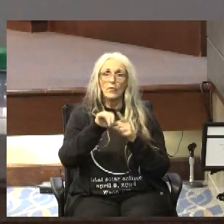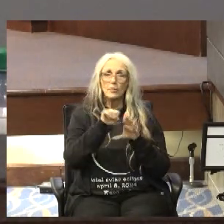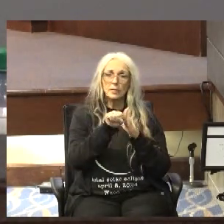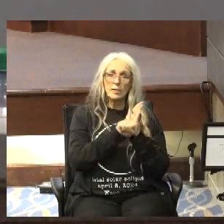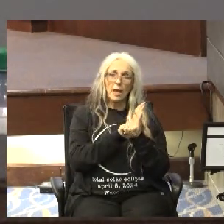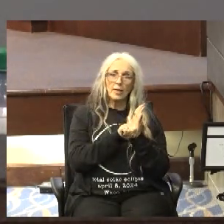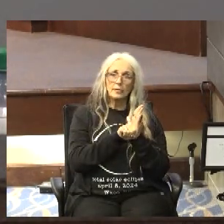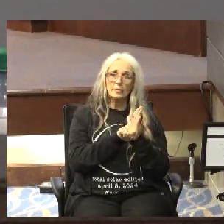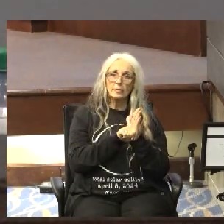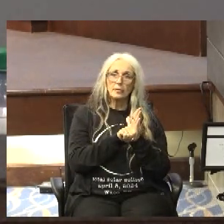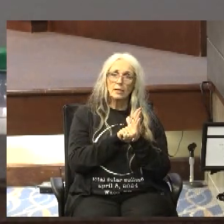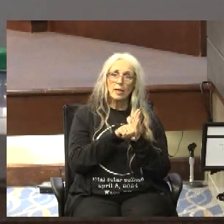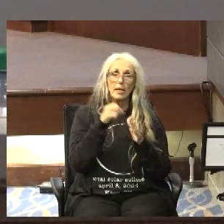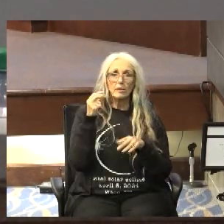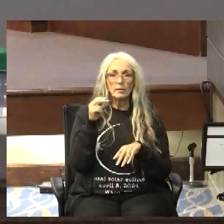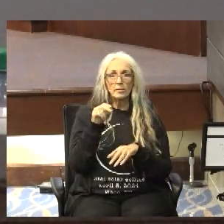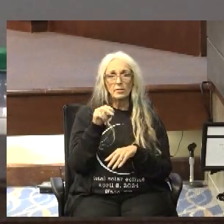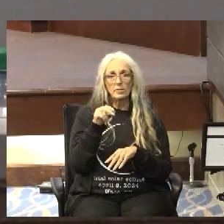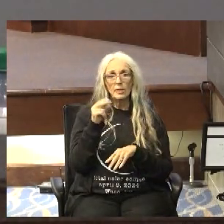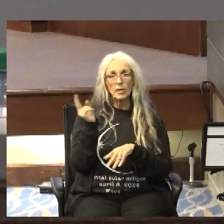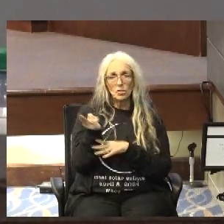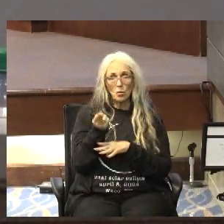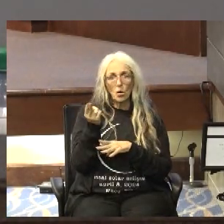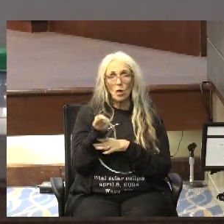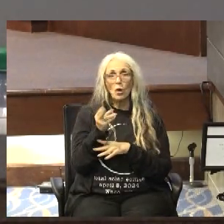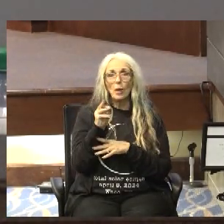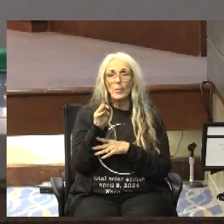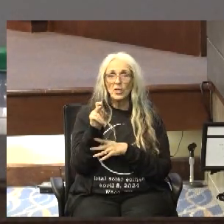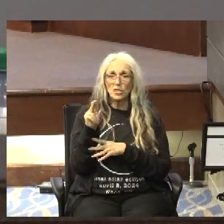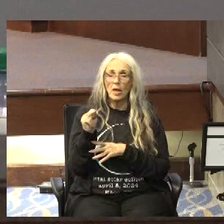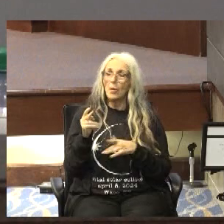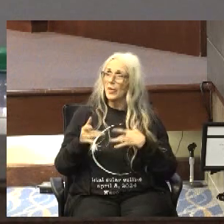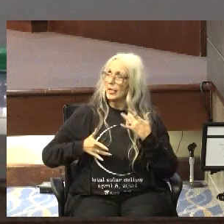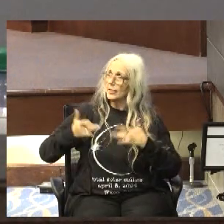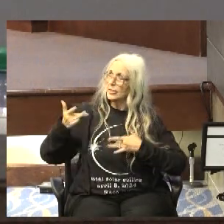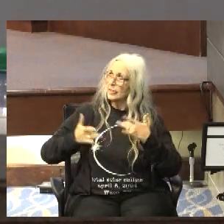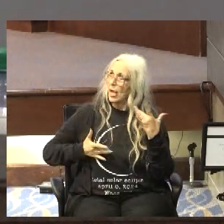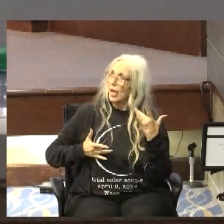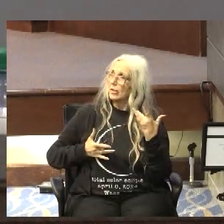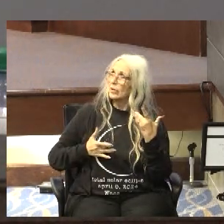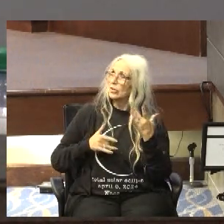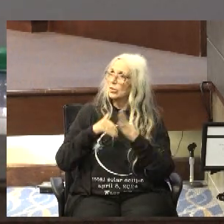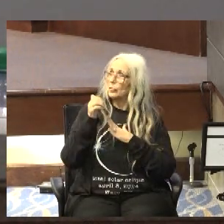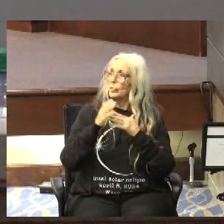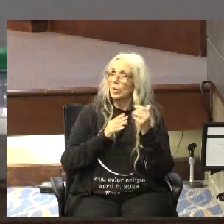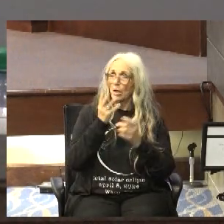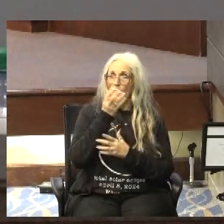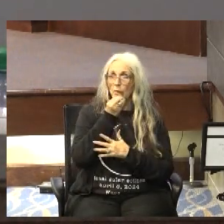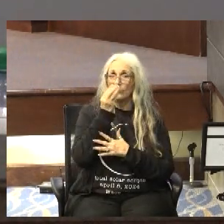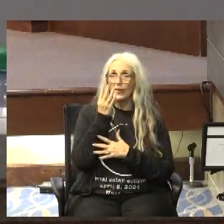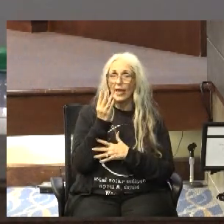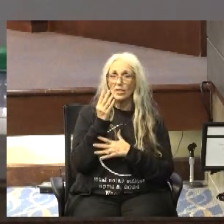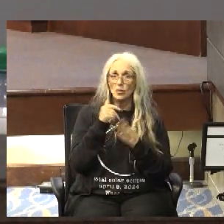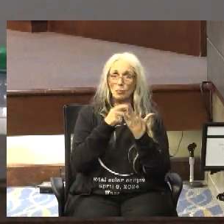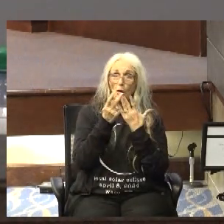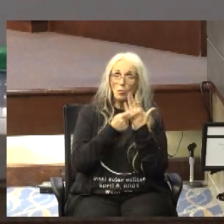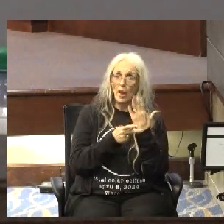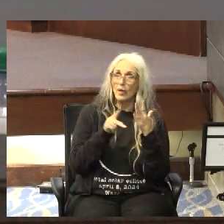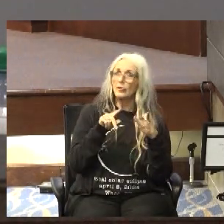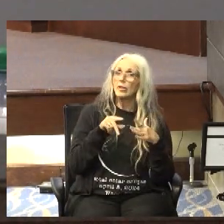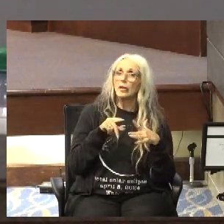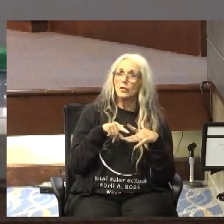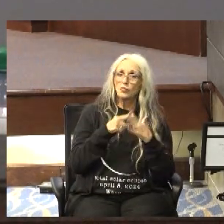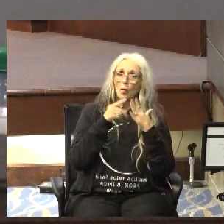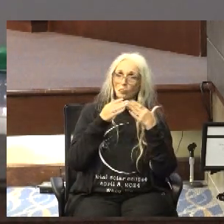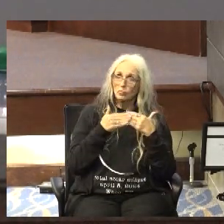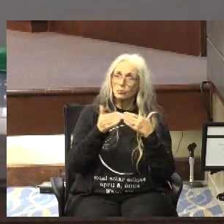a stint at the Texas Historical Commission. I'm excited for Amanda to build the beautification program and get that off the ground. That was an